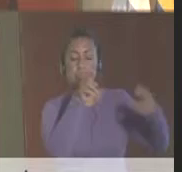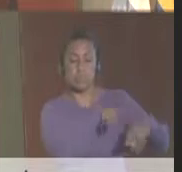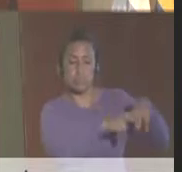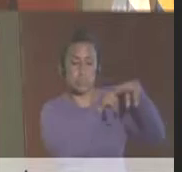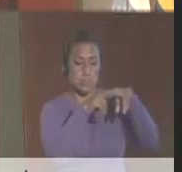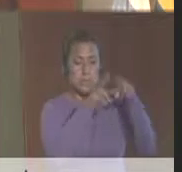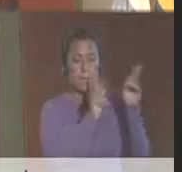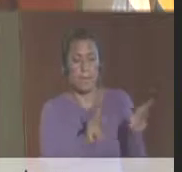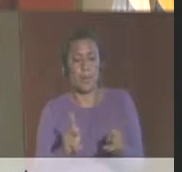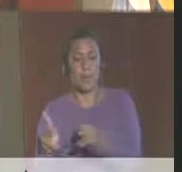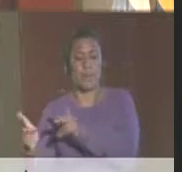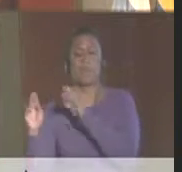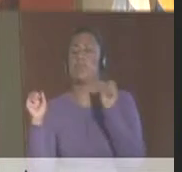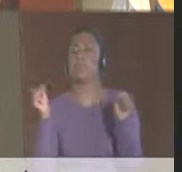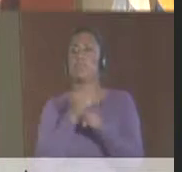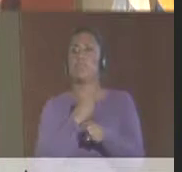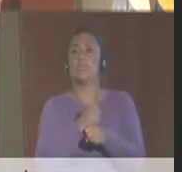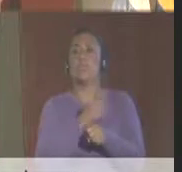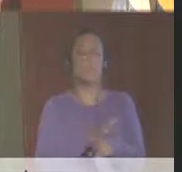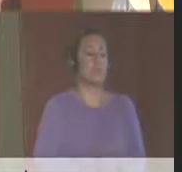holistic management of risks and